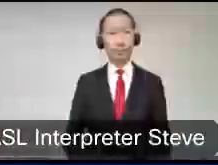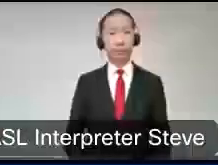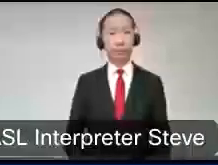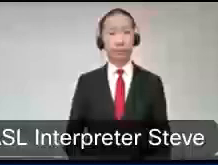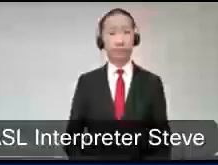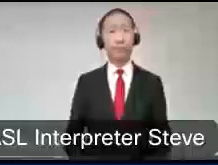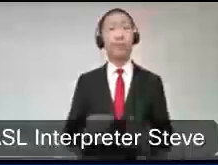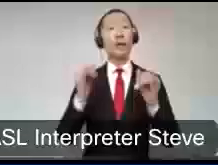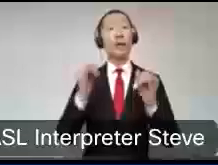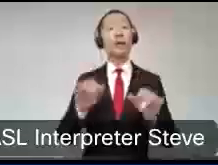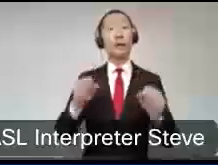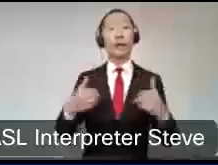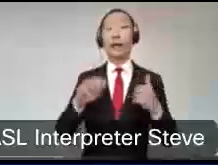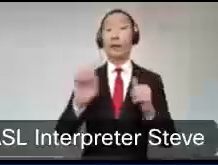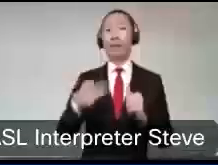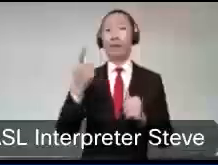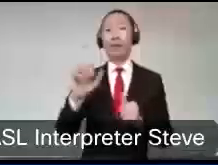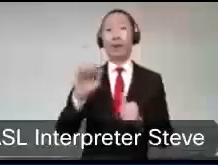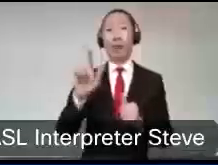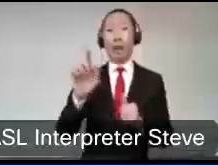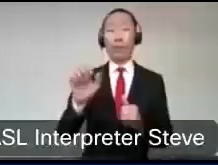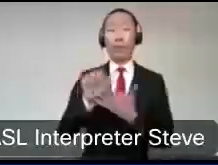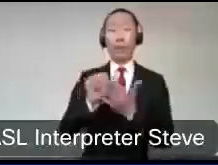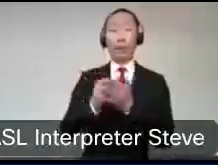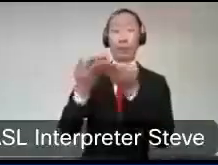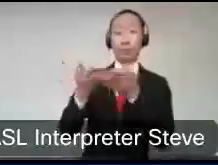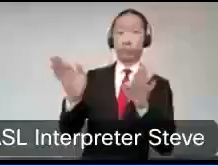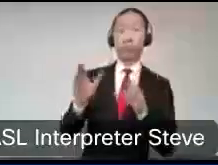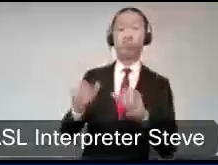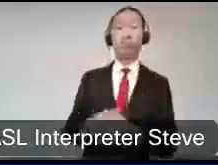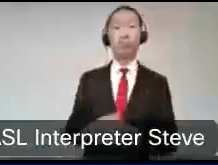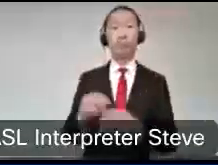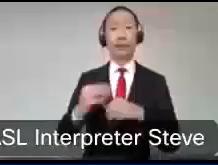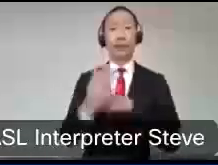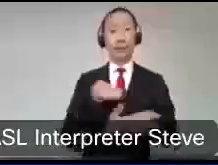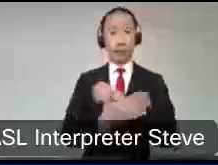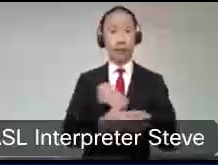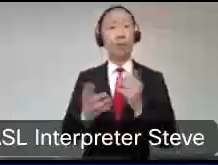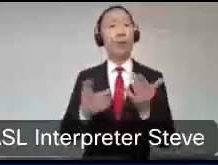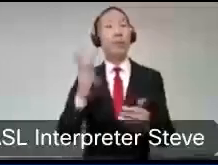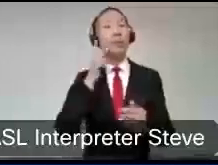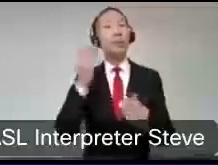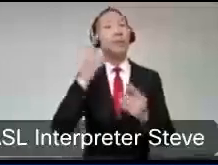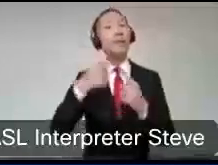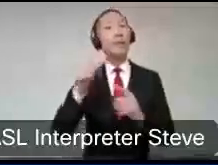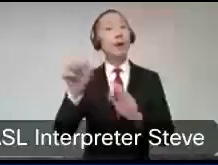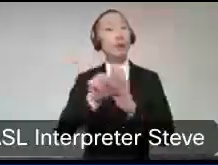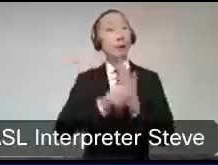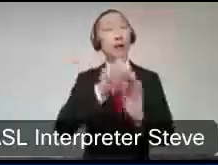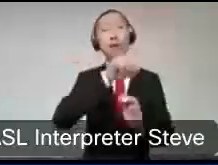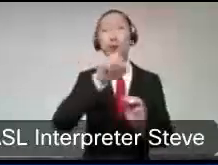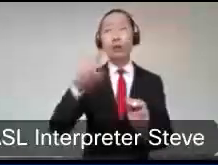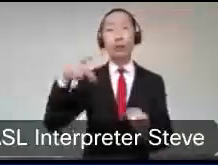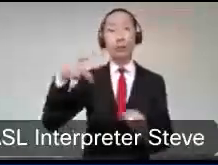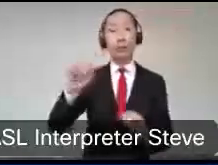An individual can have only one ABLE account nationwide. While you may see information from other states,